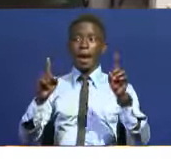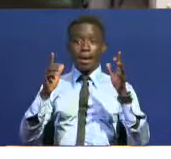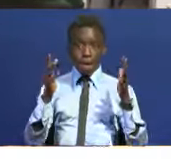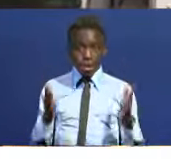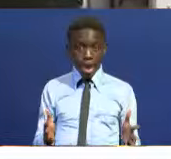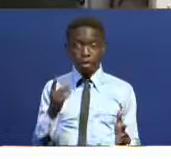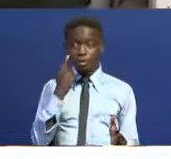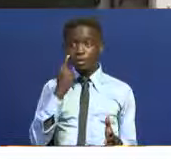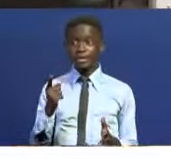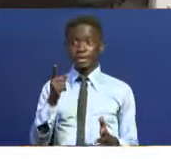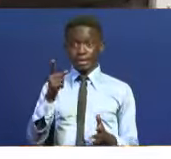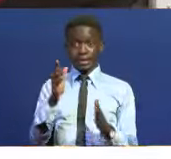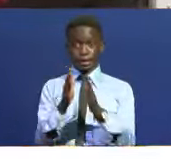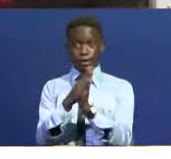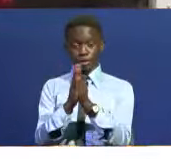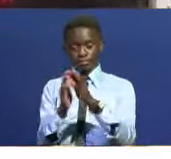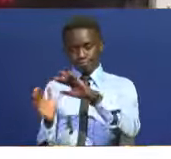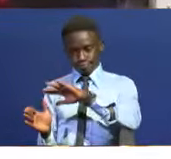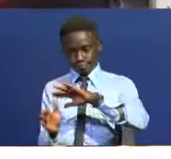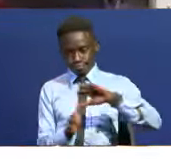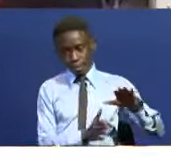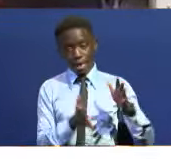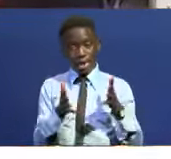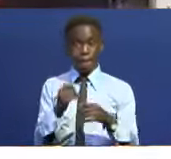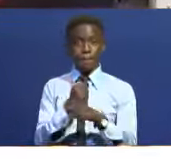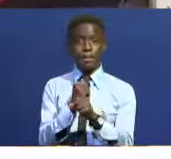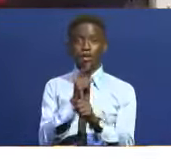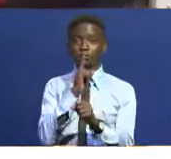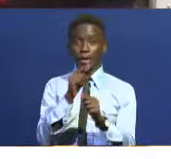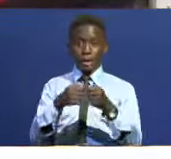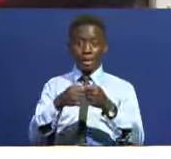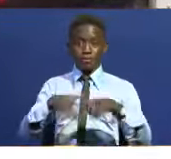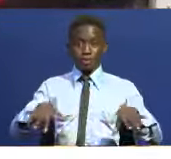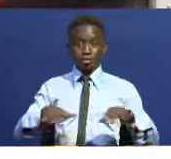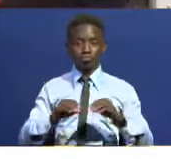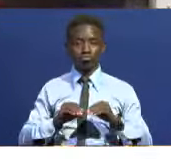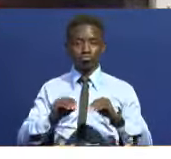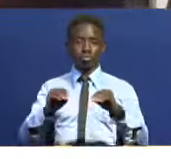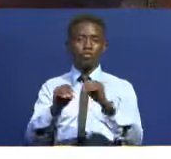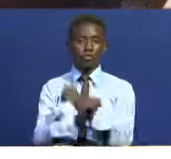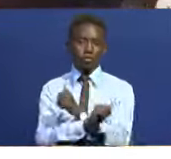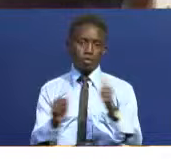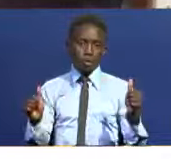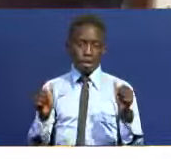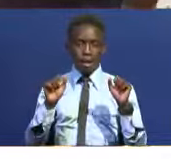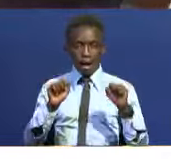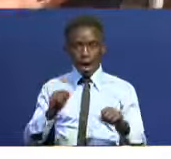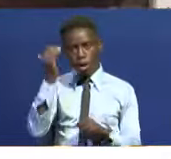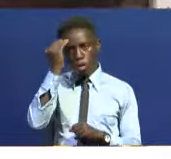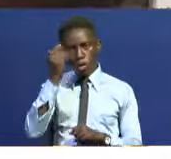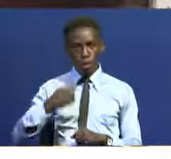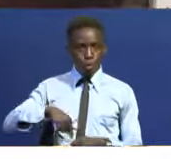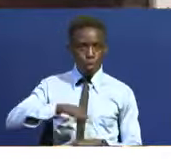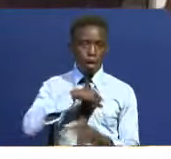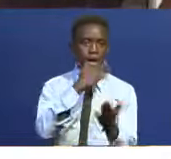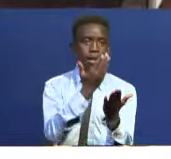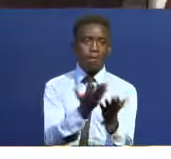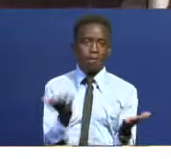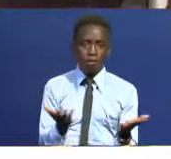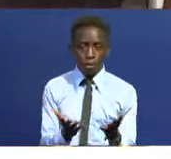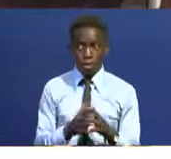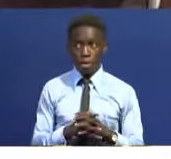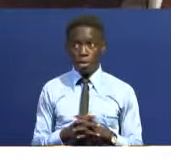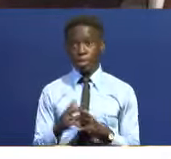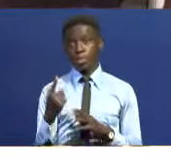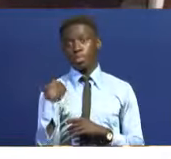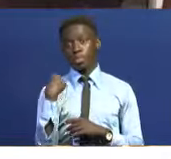particular issue is to ensure that devolution is going on well, and so that it can be ascertained where are we as a country. You know, it was just the other day we